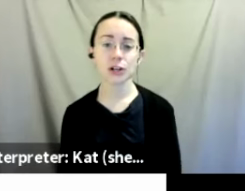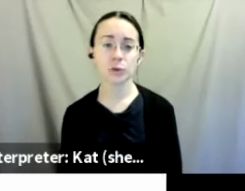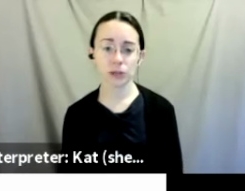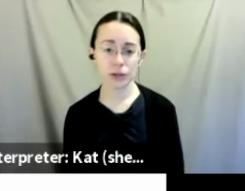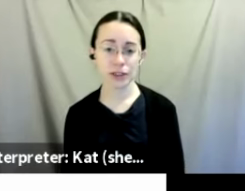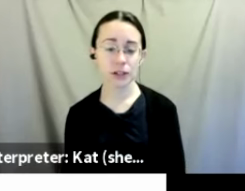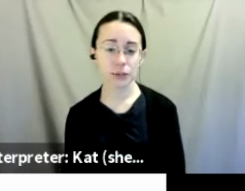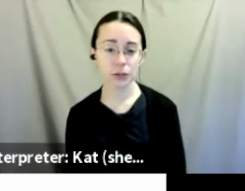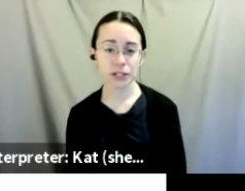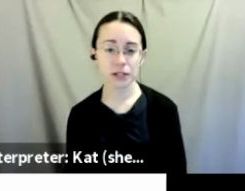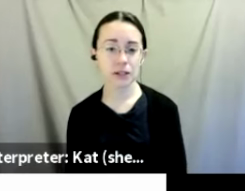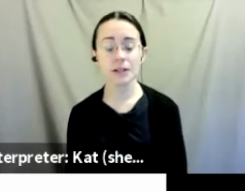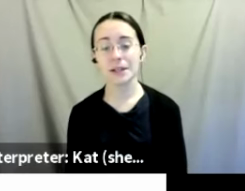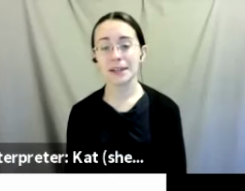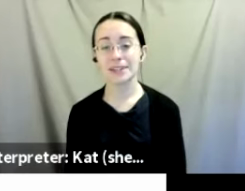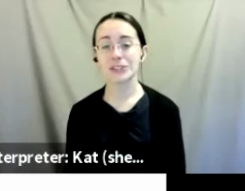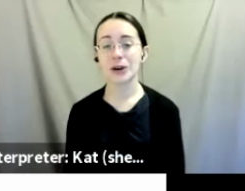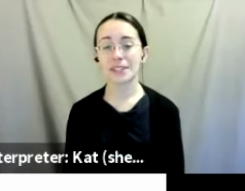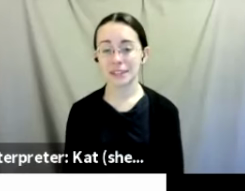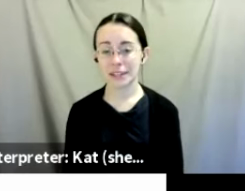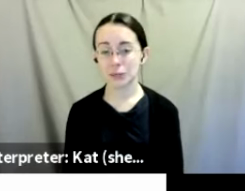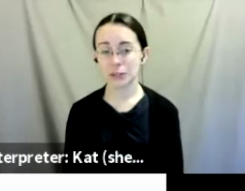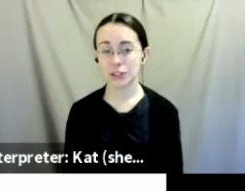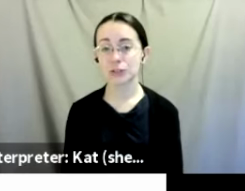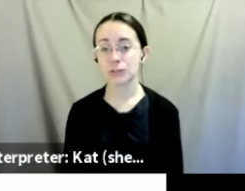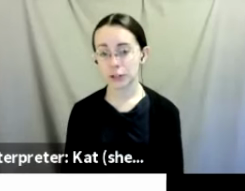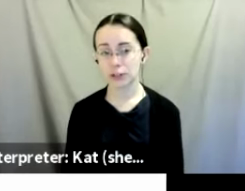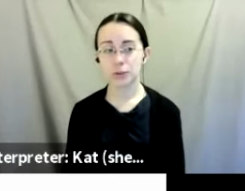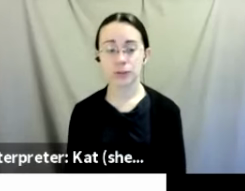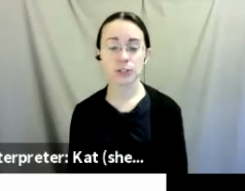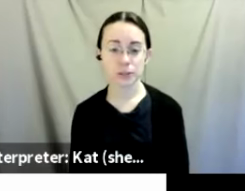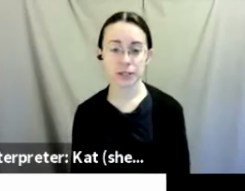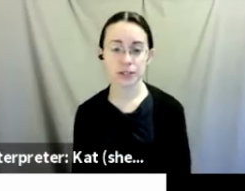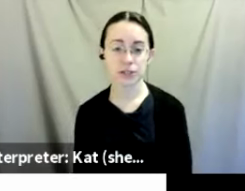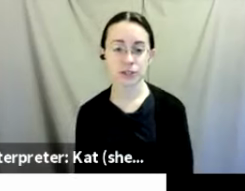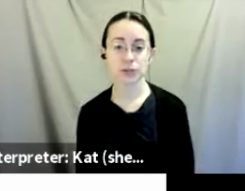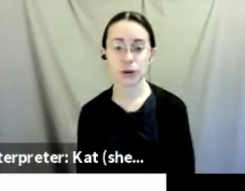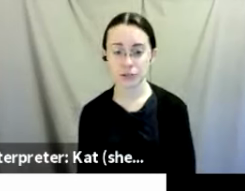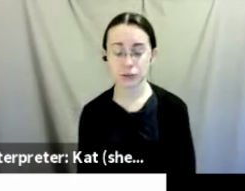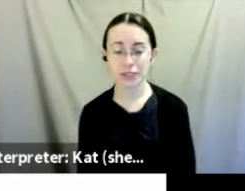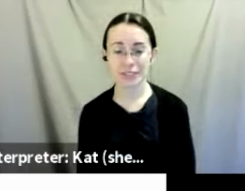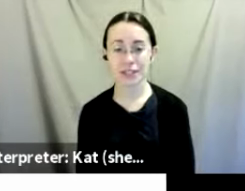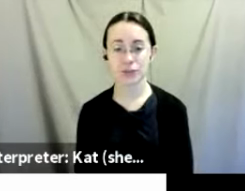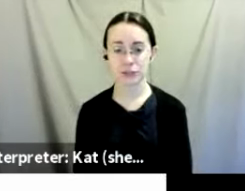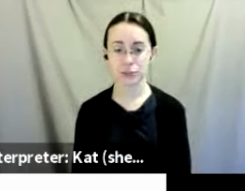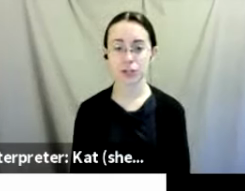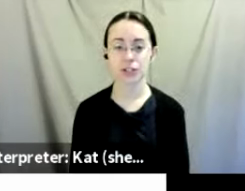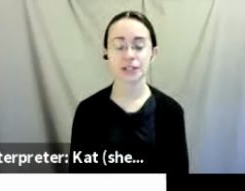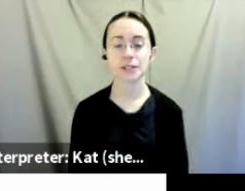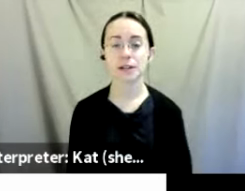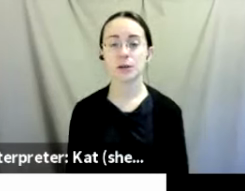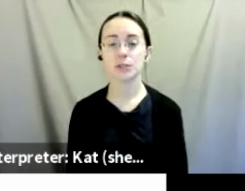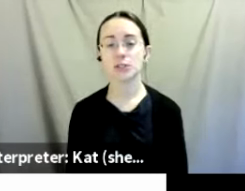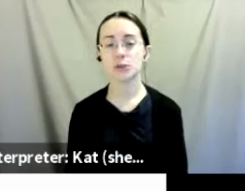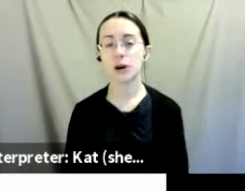to talk more with the community. And so I decided what to do first before jumping into this quantitative research